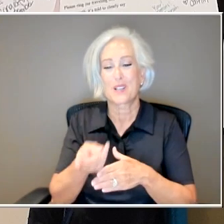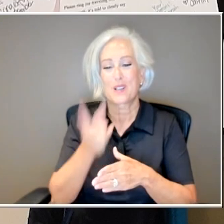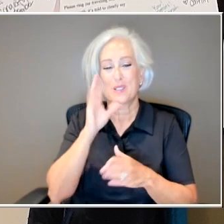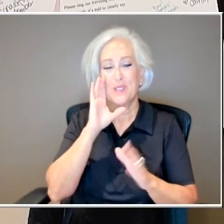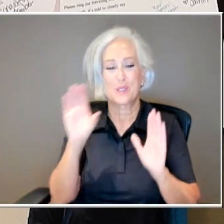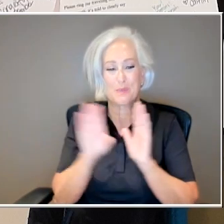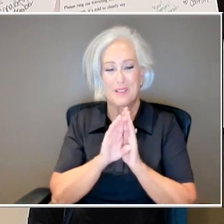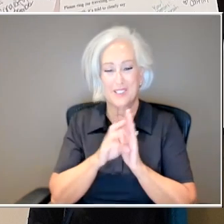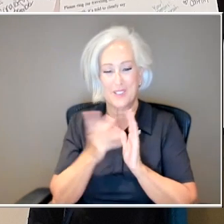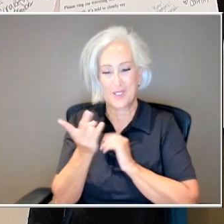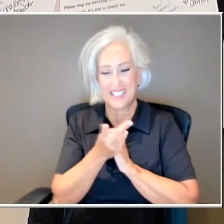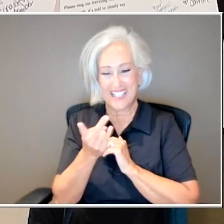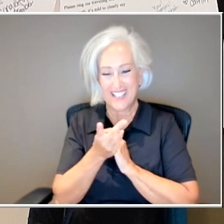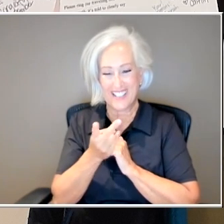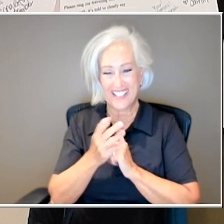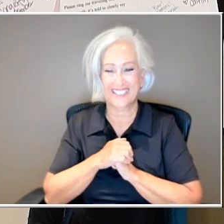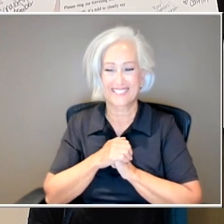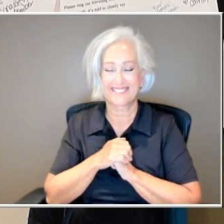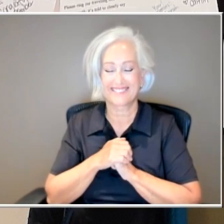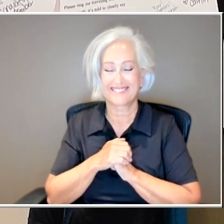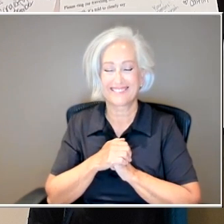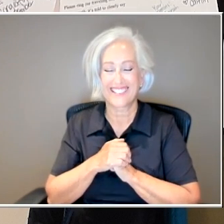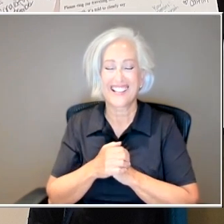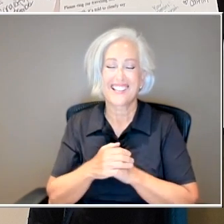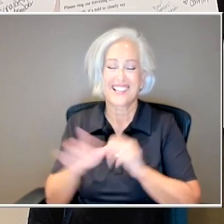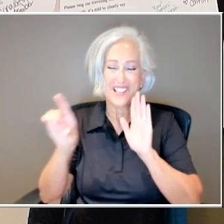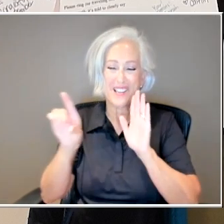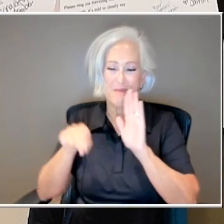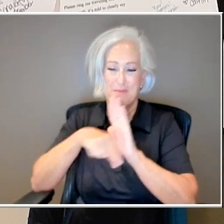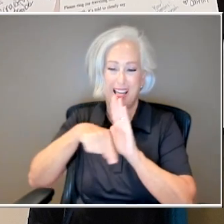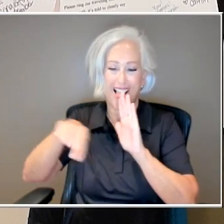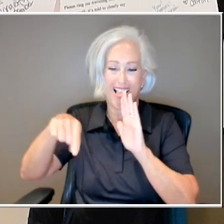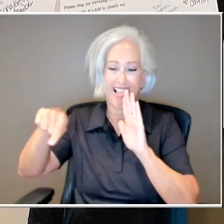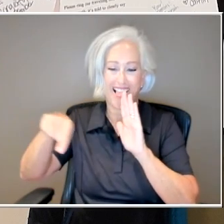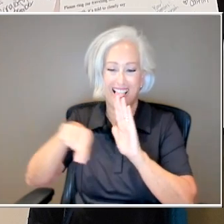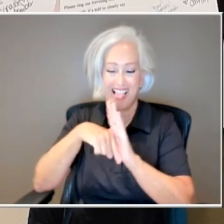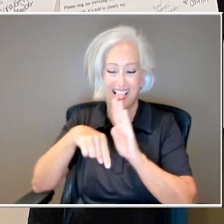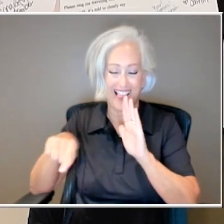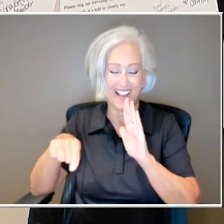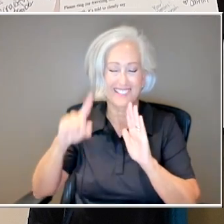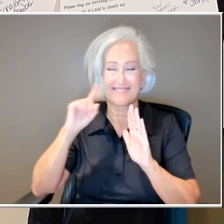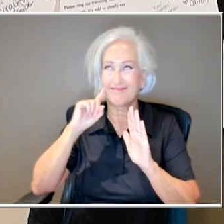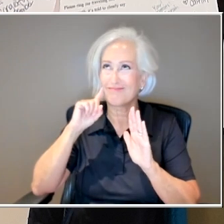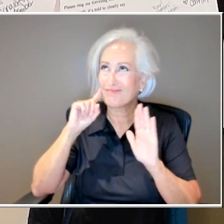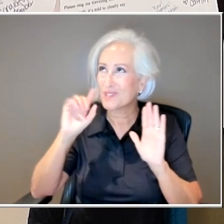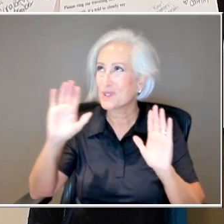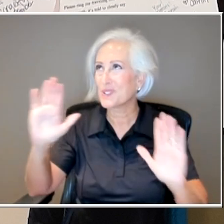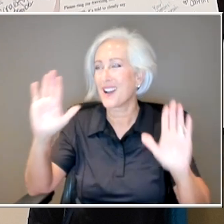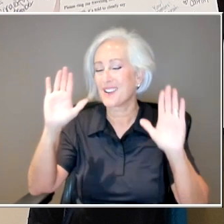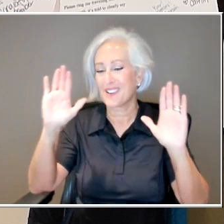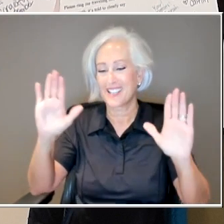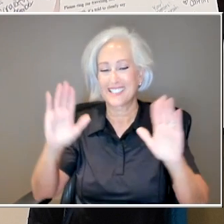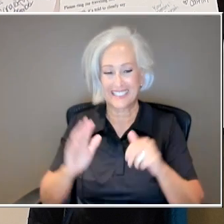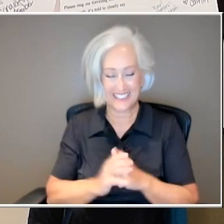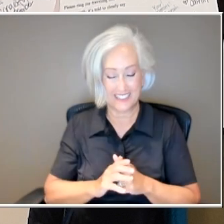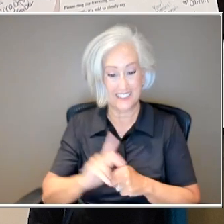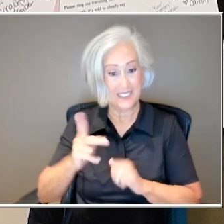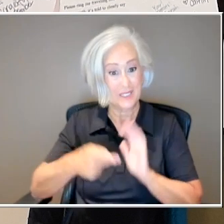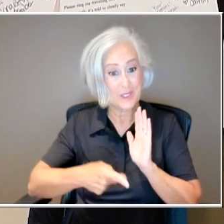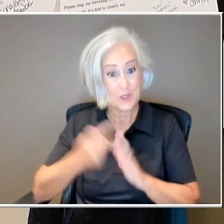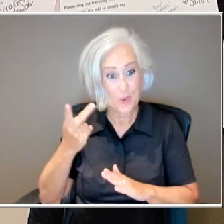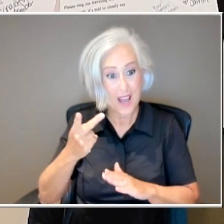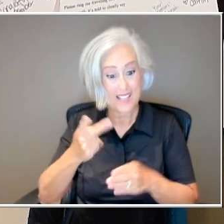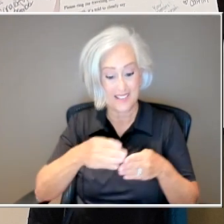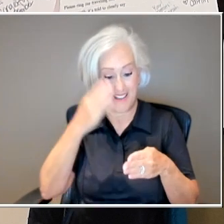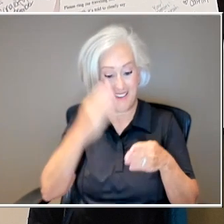here. Oh, the old bell ringing. The bell ringing. It's a great sound. You did it twice, marking the end of your chemo and then the end of your